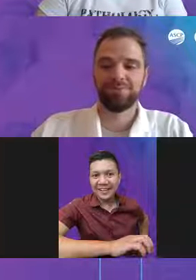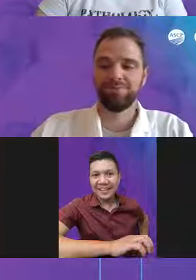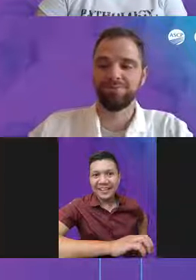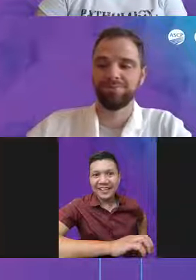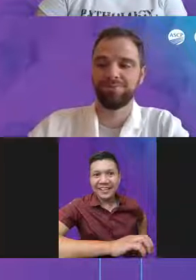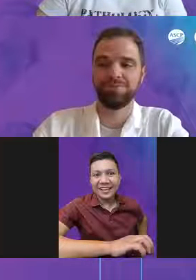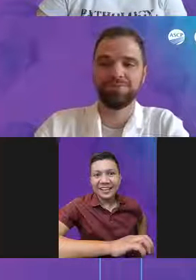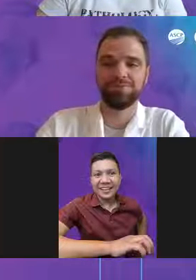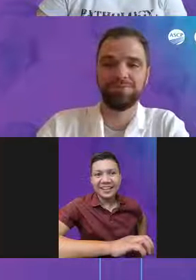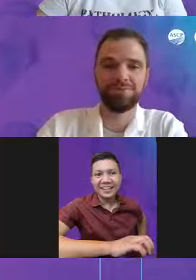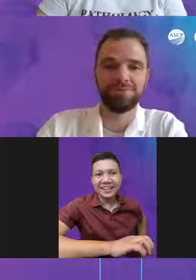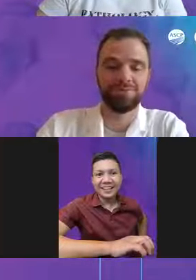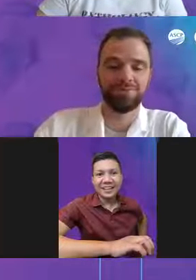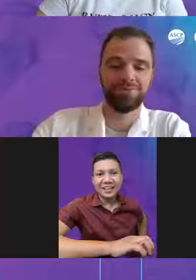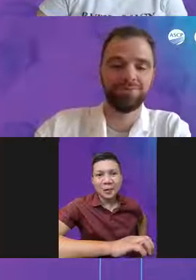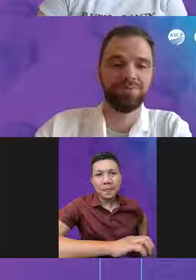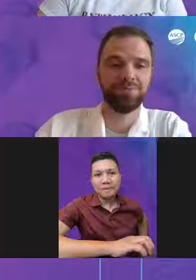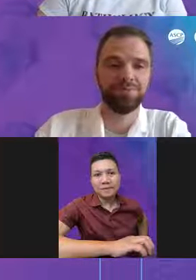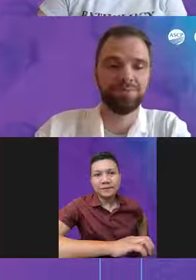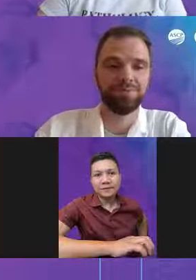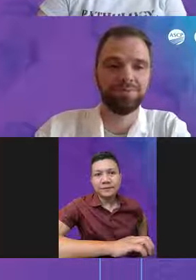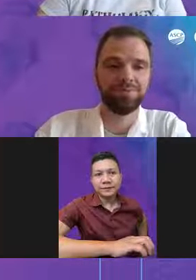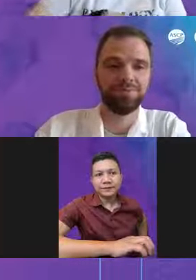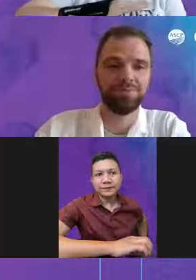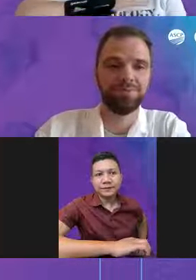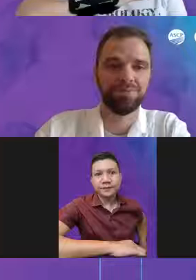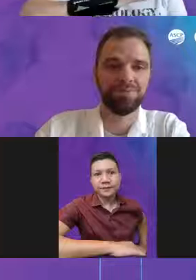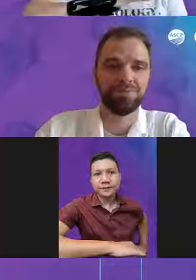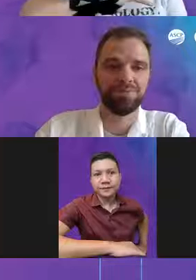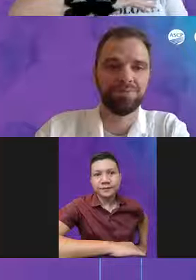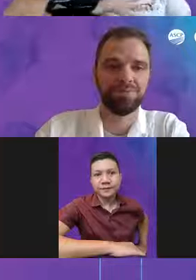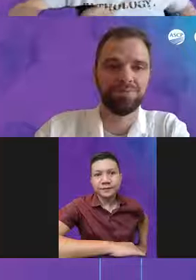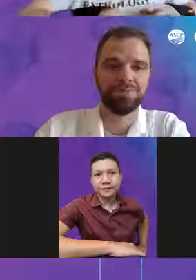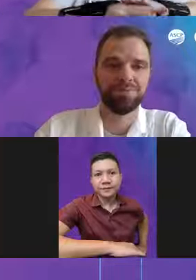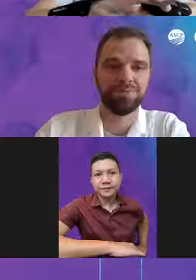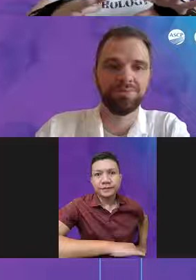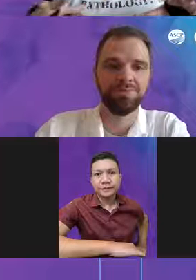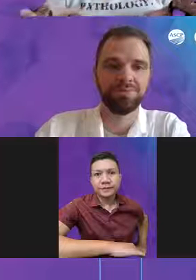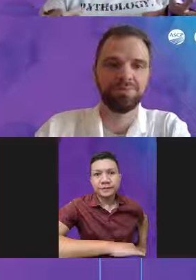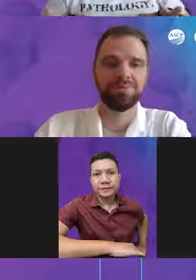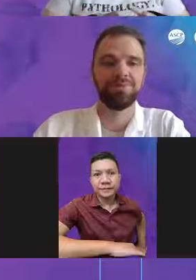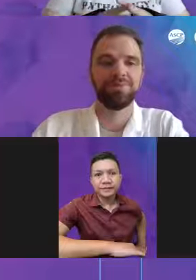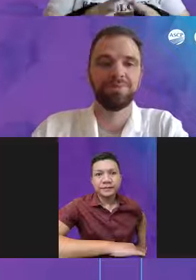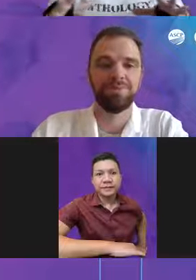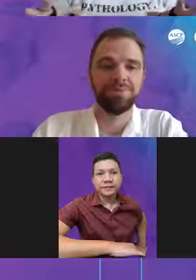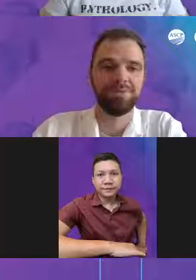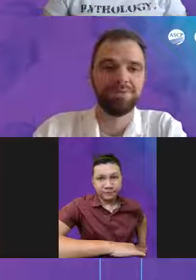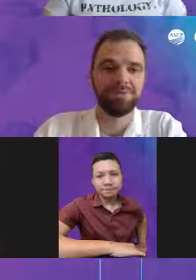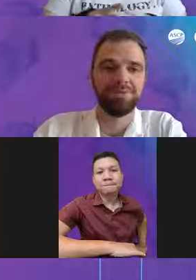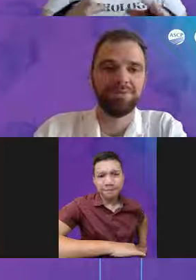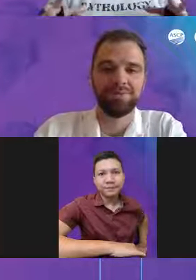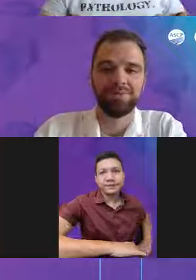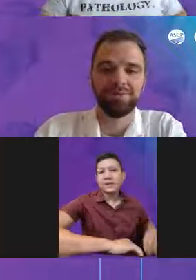know, so if you see polychromasia, it means it's more of a, you know, widespread